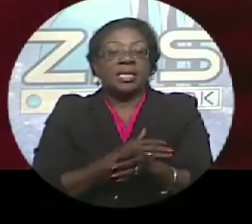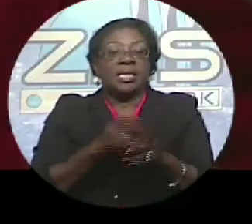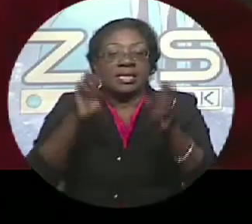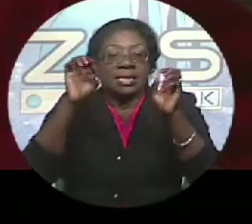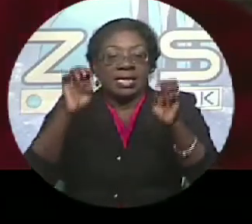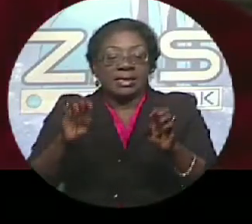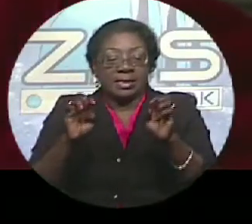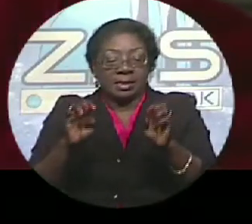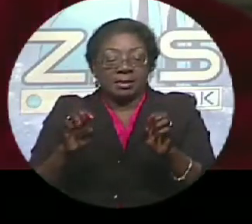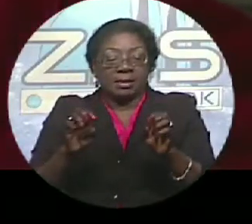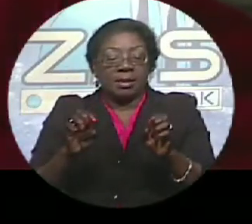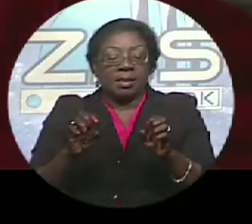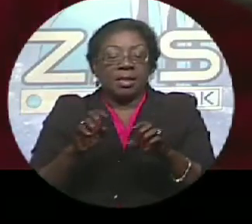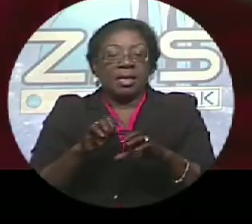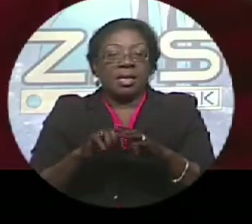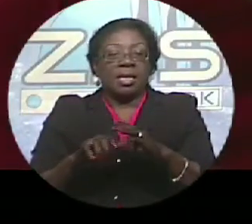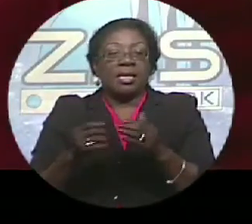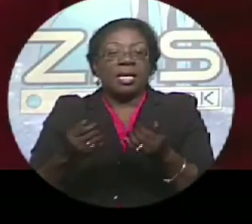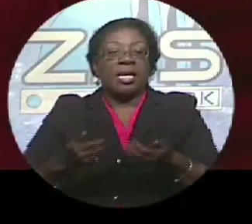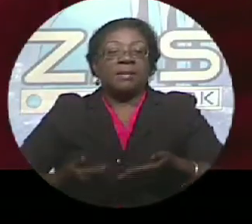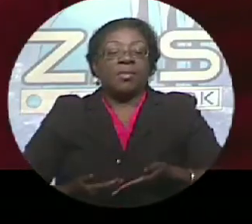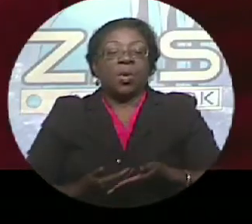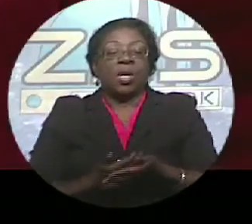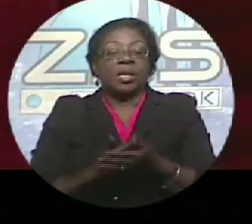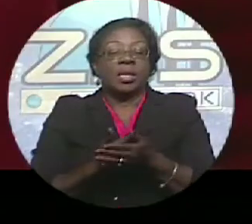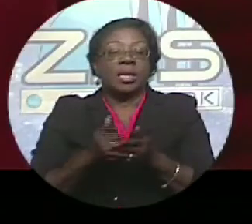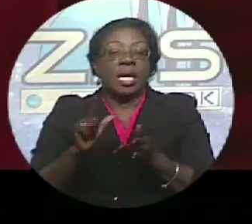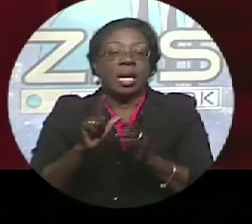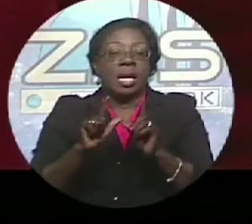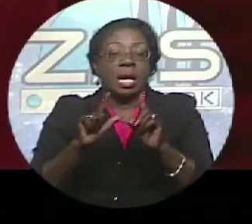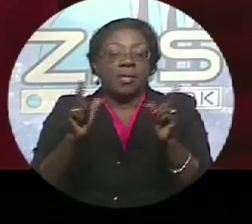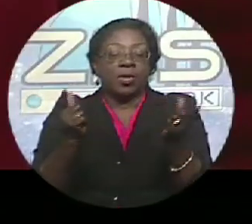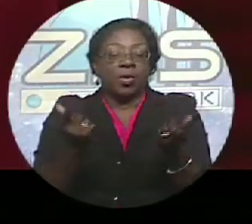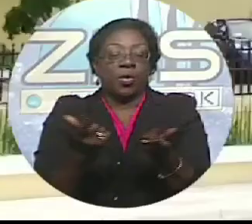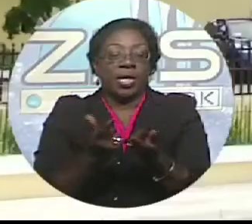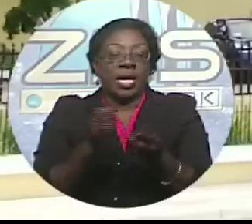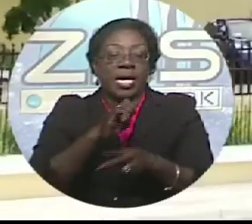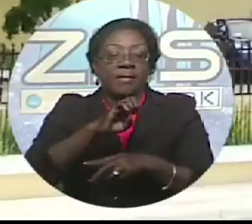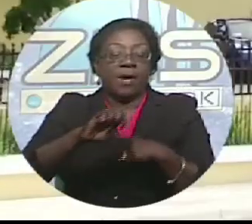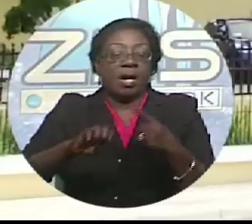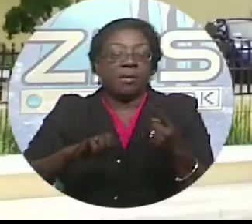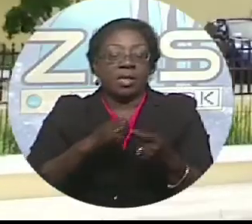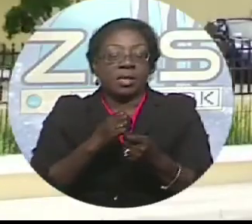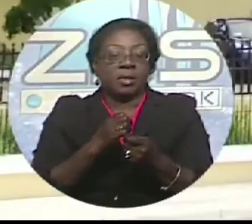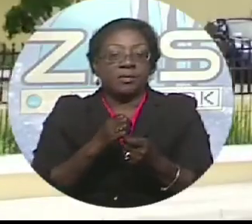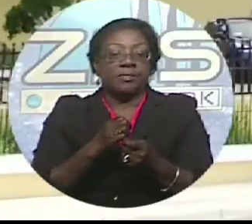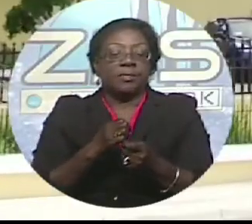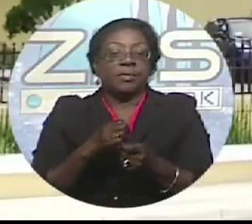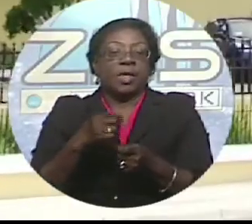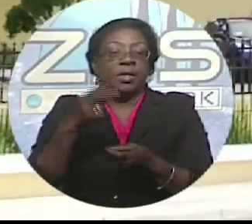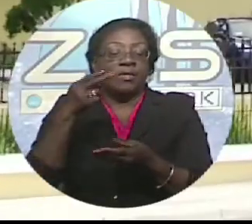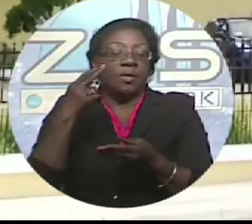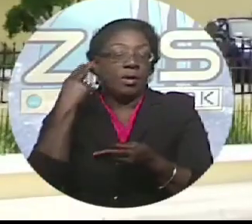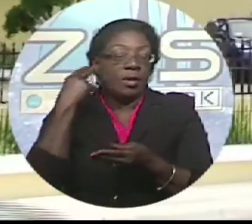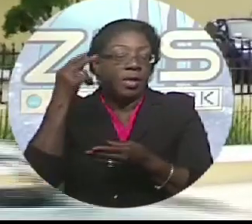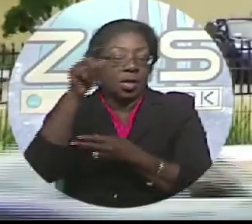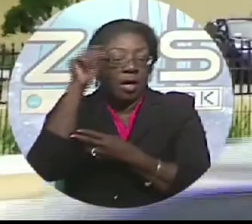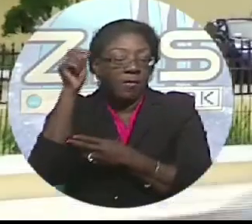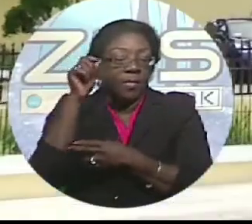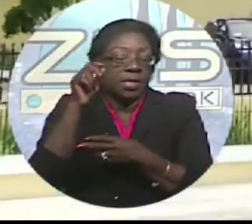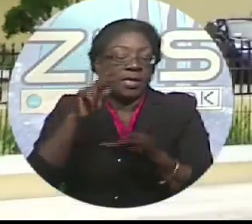capacity in a modern laboratory environment. Already, you've heard the government's plans to partner